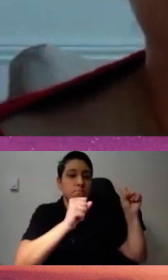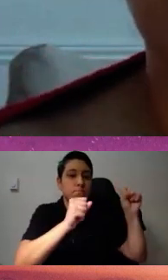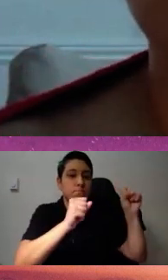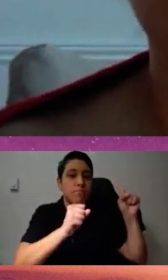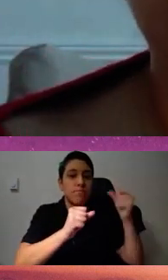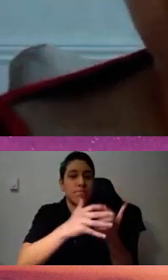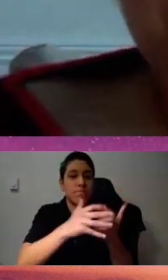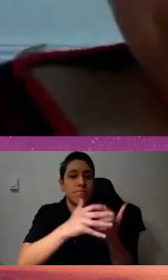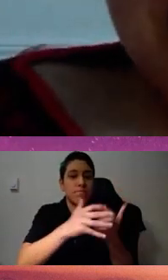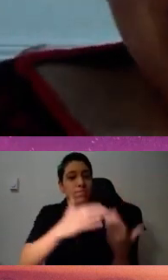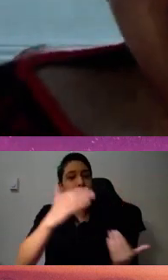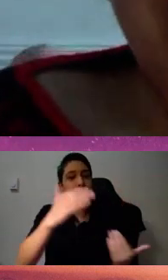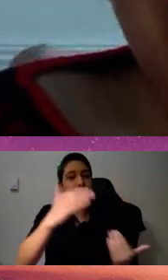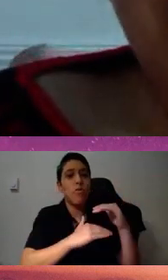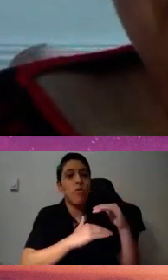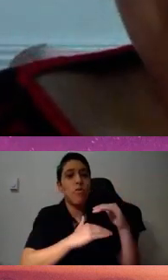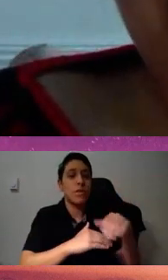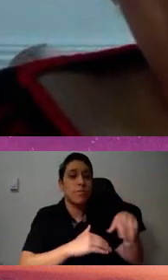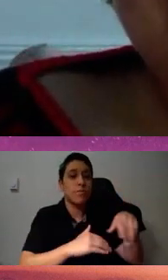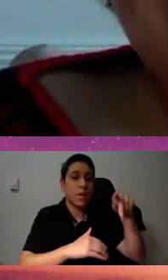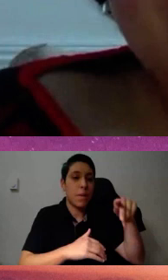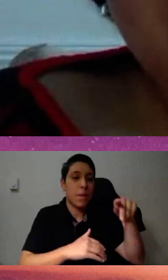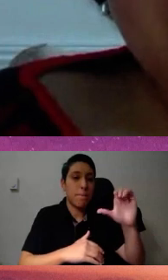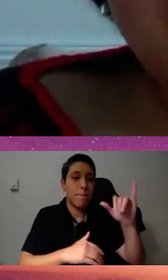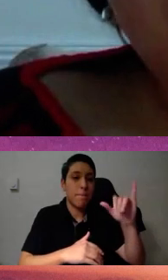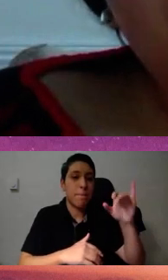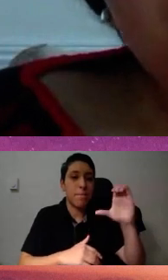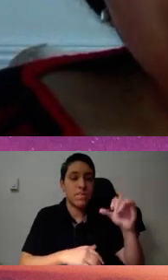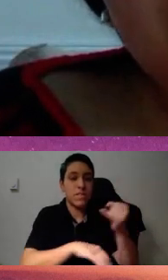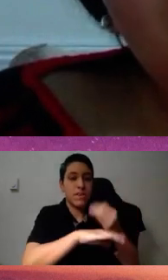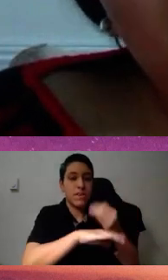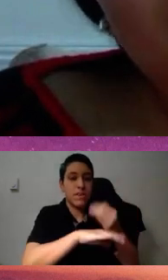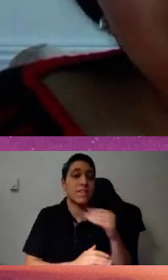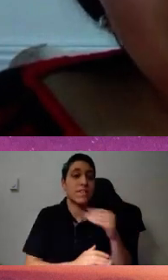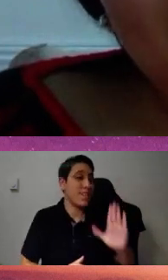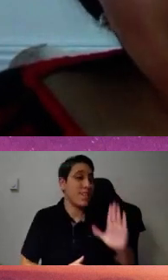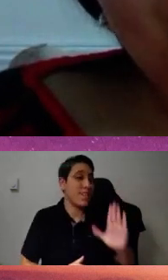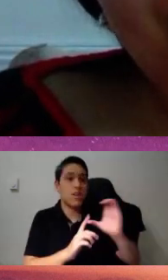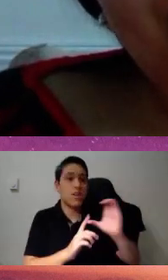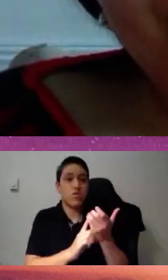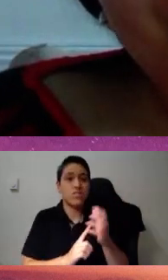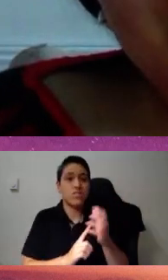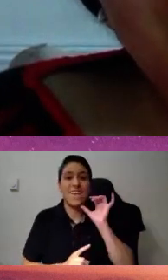Islanders and their cultures. That sentence alone does not